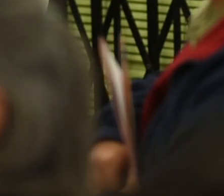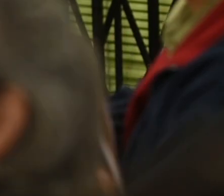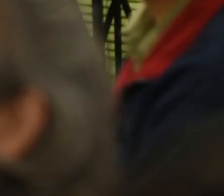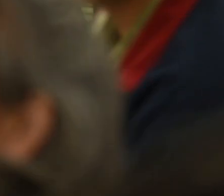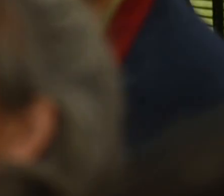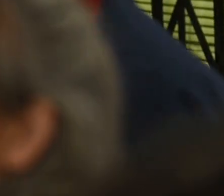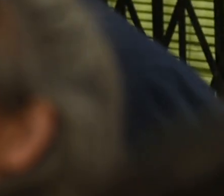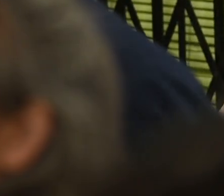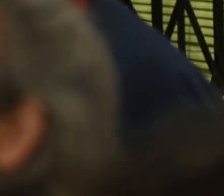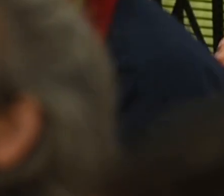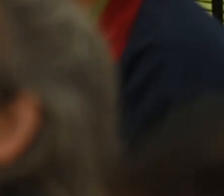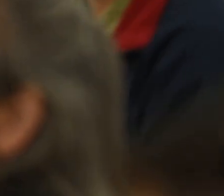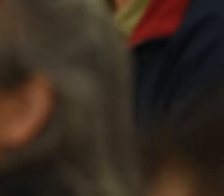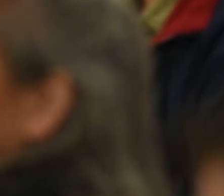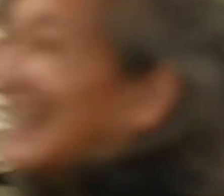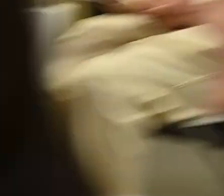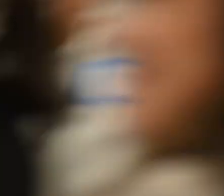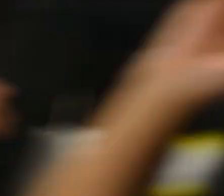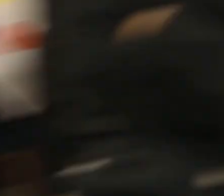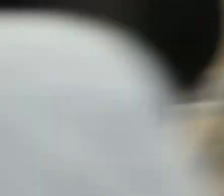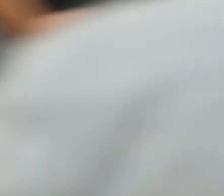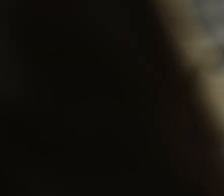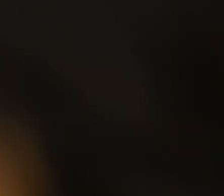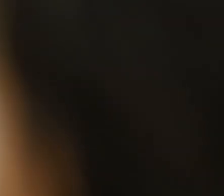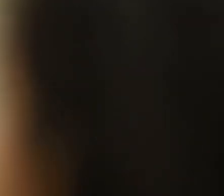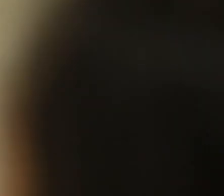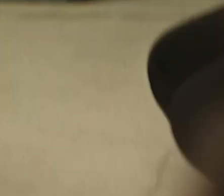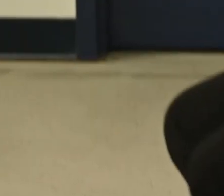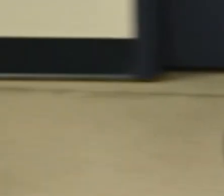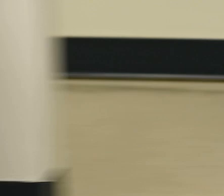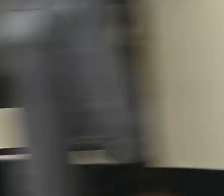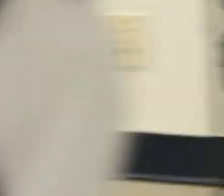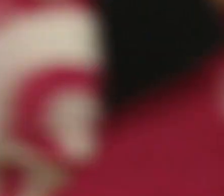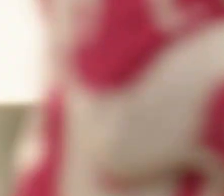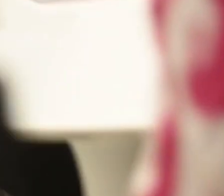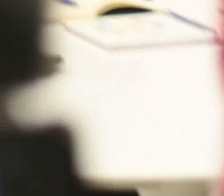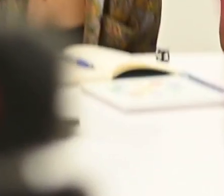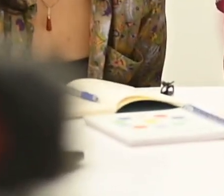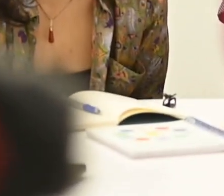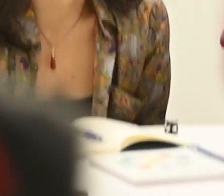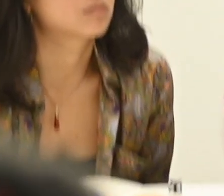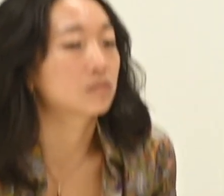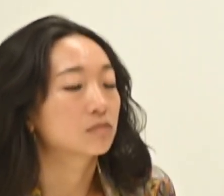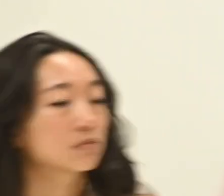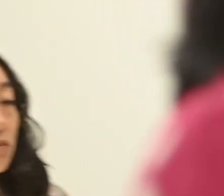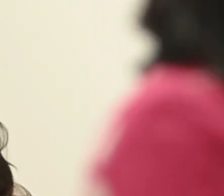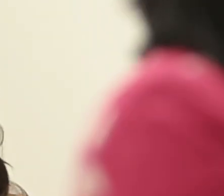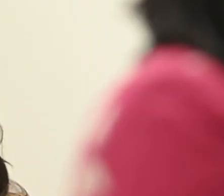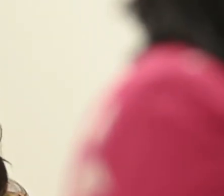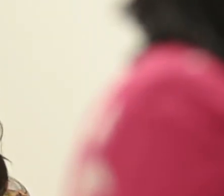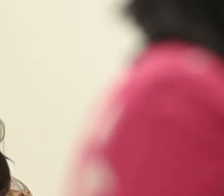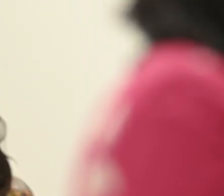know Arfa, and I know she's a weaver because she's always been a weaver, connector. But I also love what you said because you were talking